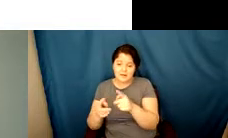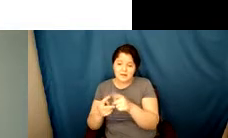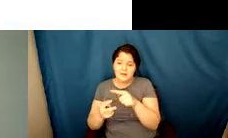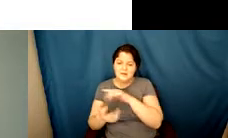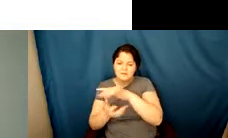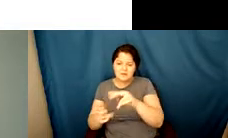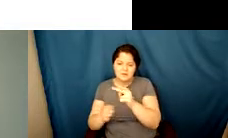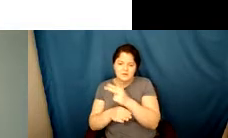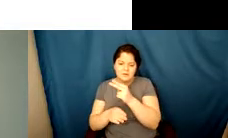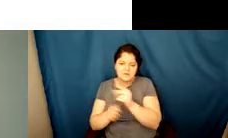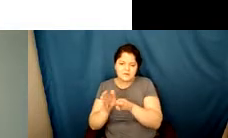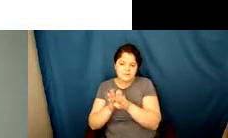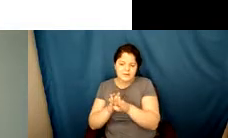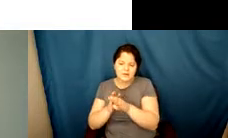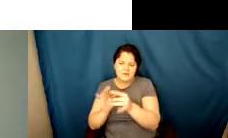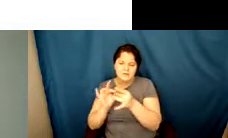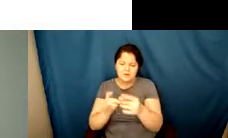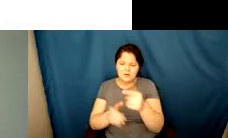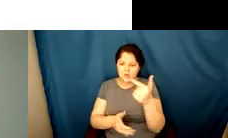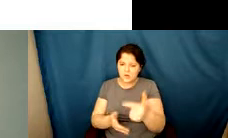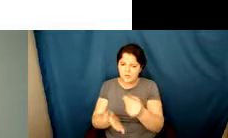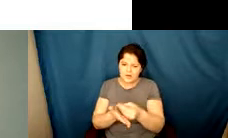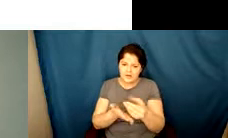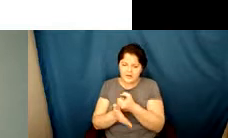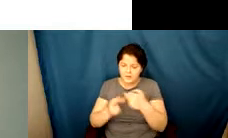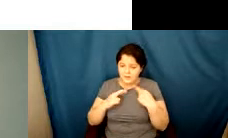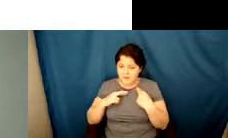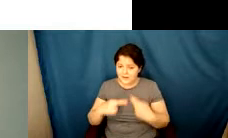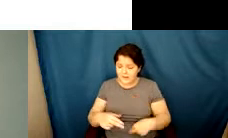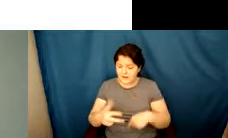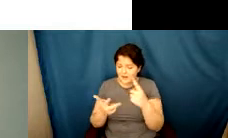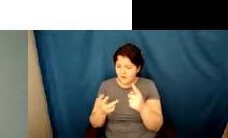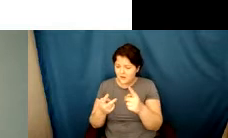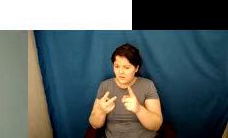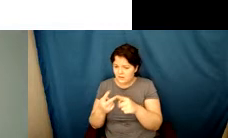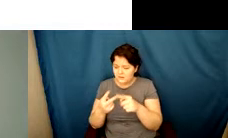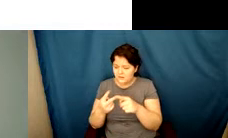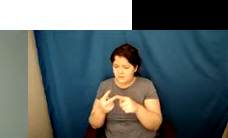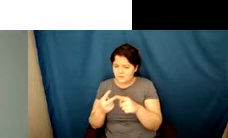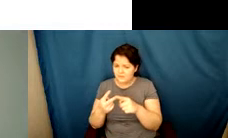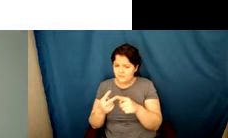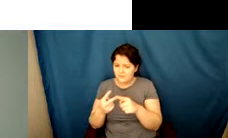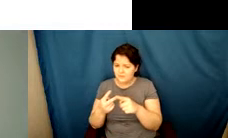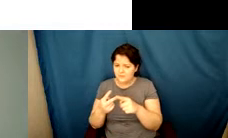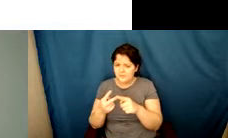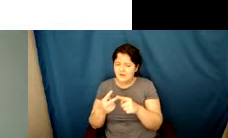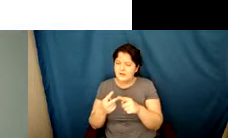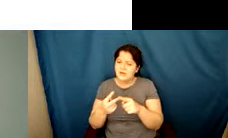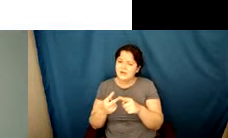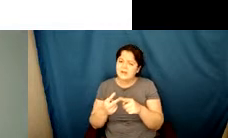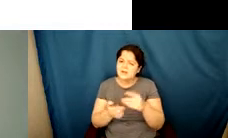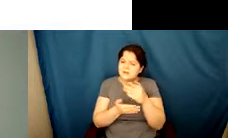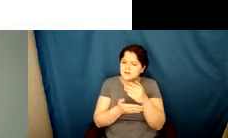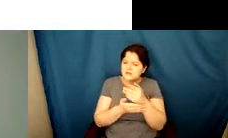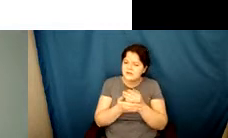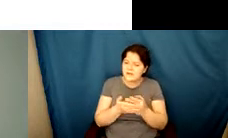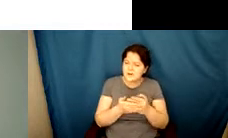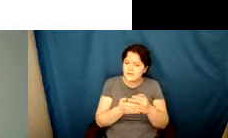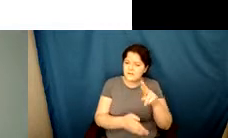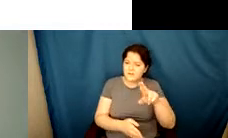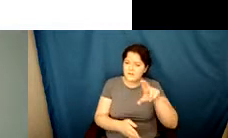including low-income residency, and also loop some buses into the darn